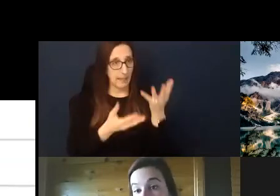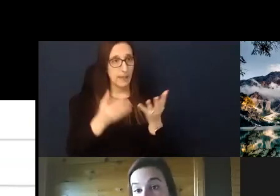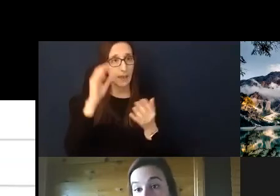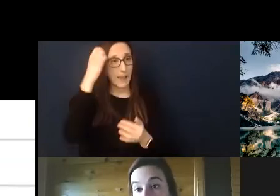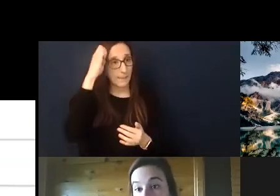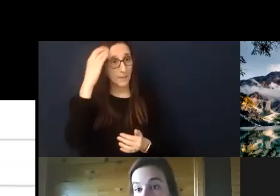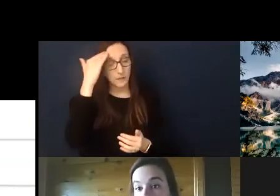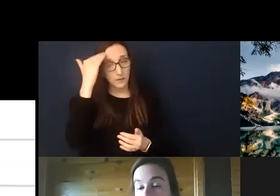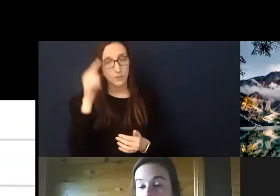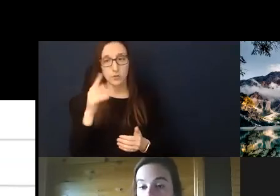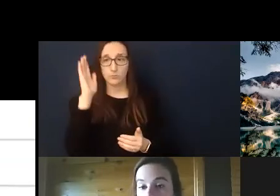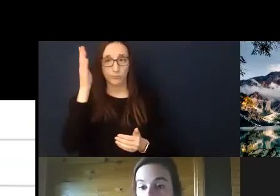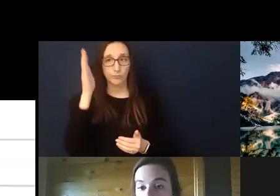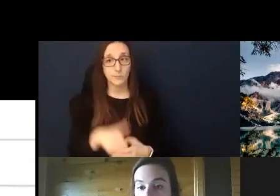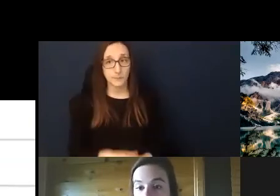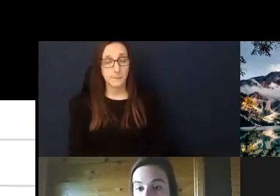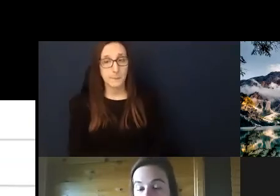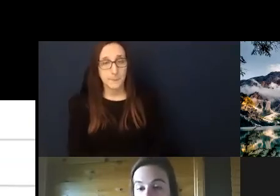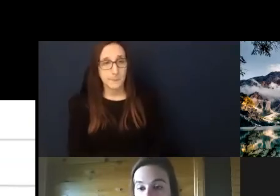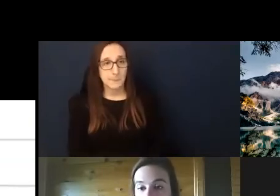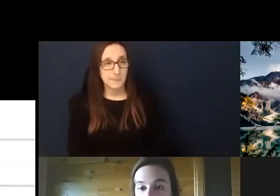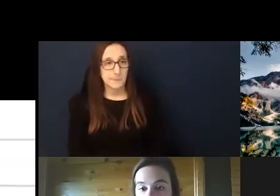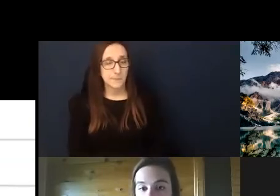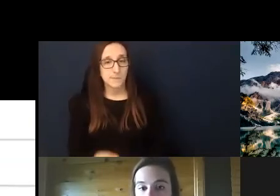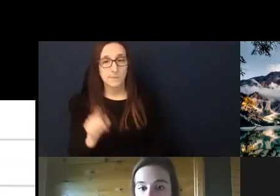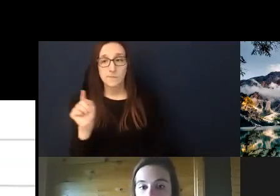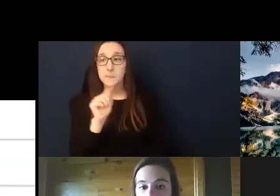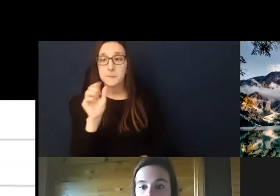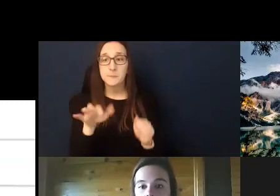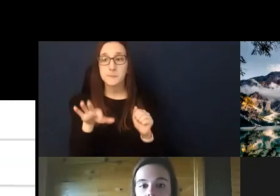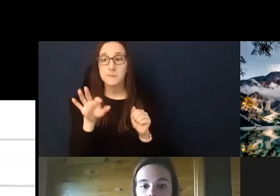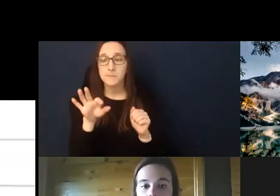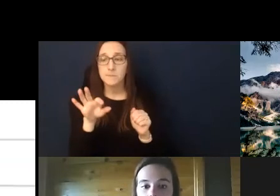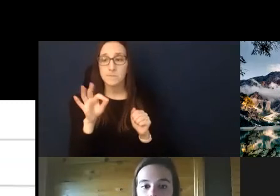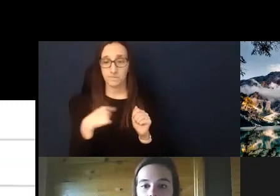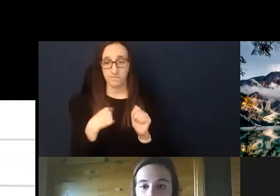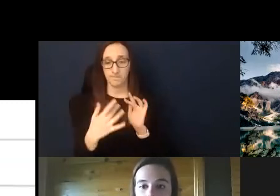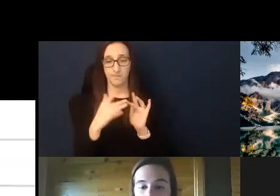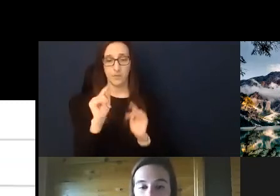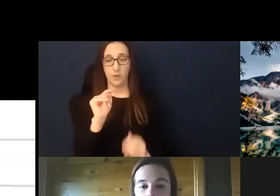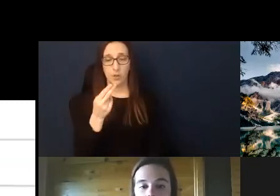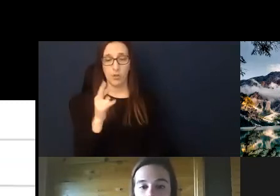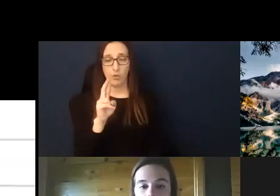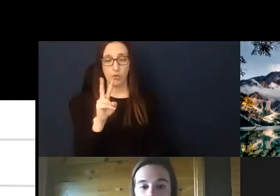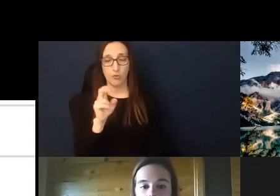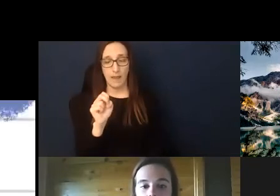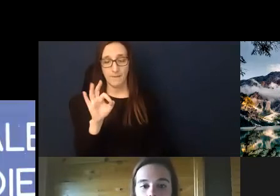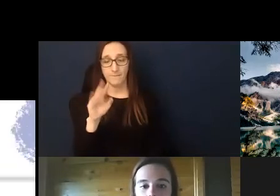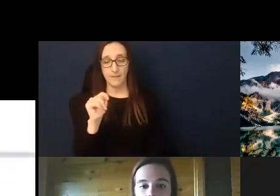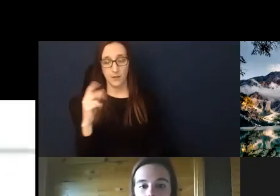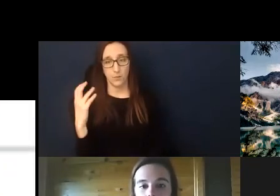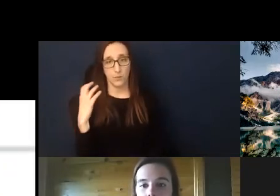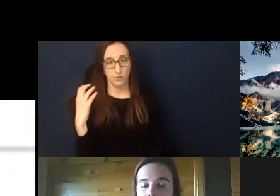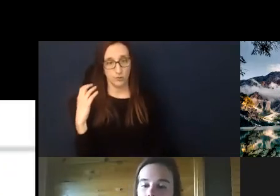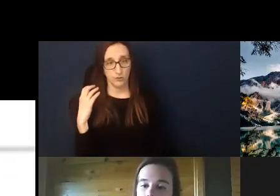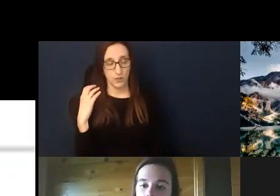more than happy to present on it. Yeah. And you guys can find me at ThriveFit Coaching